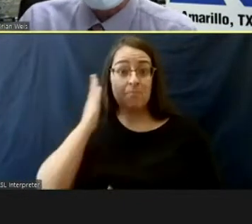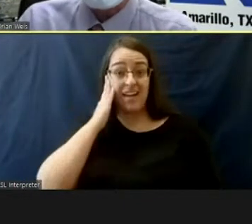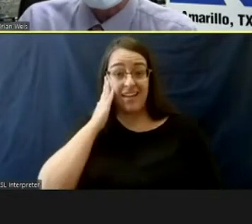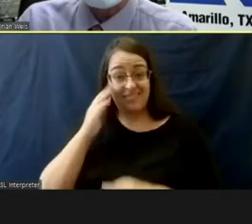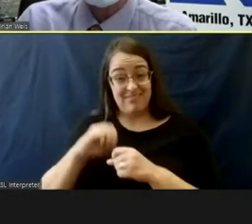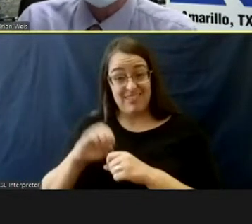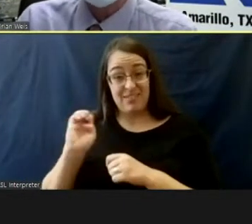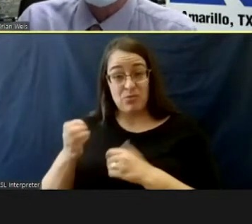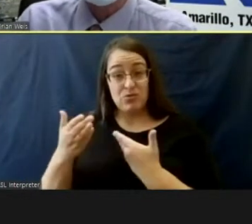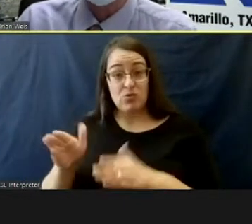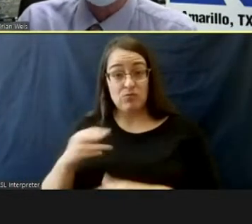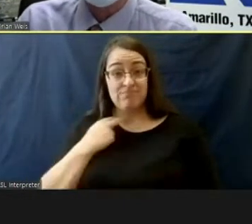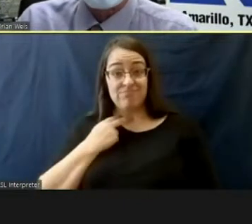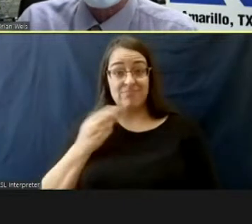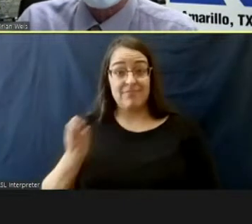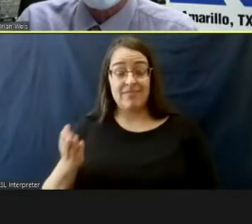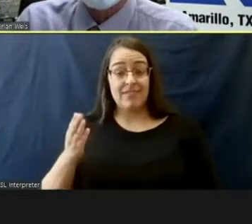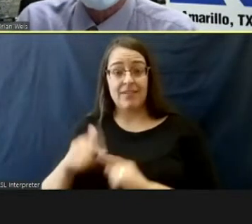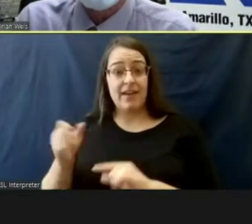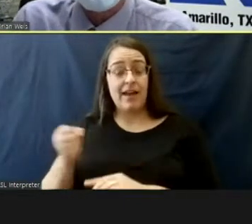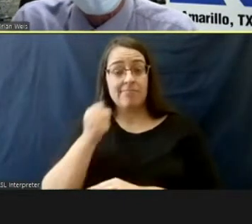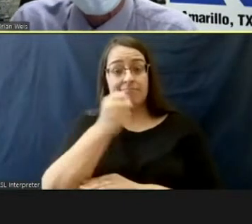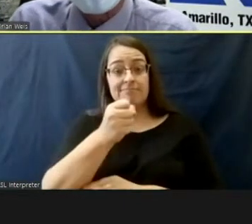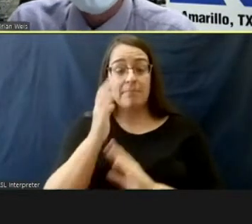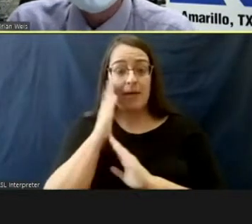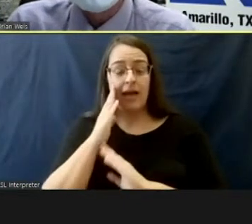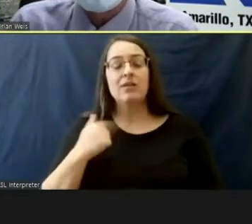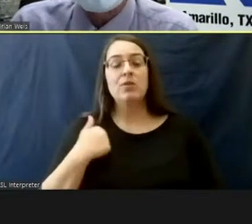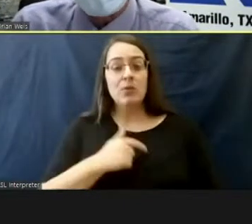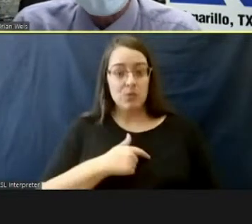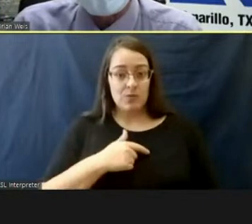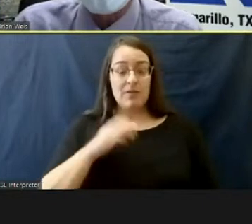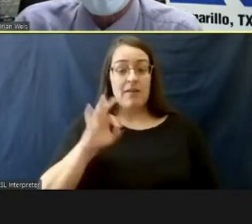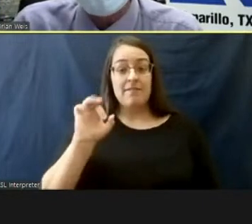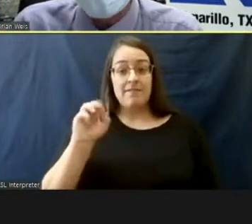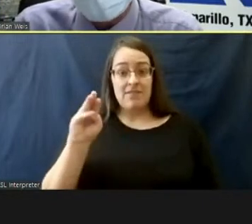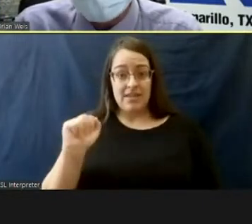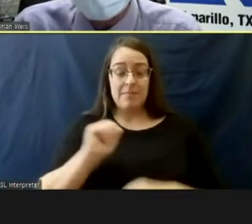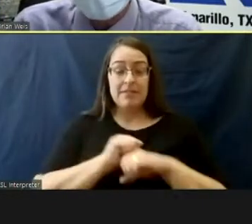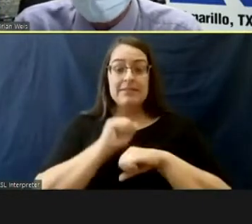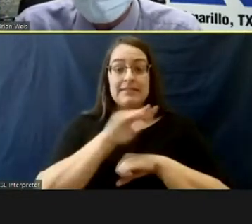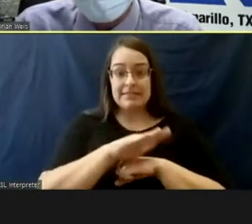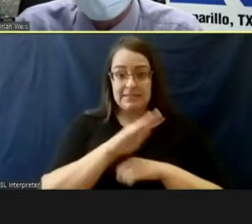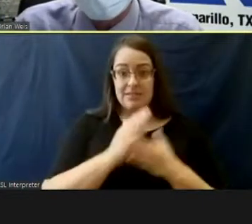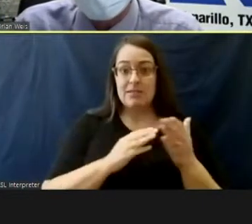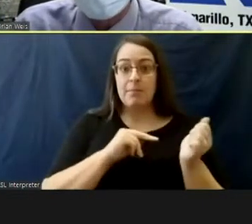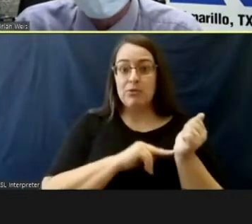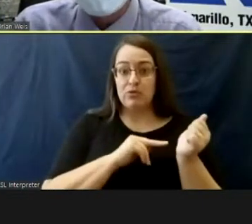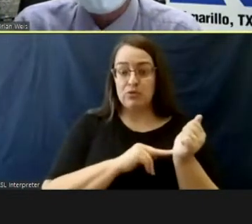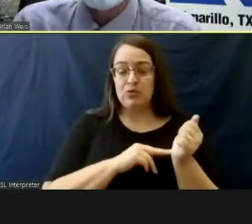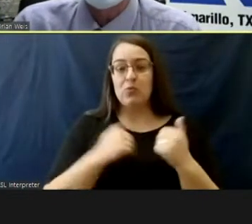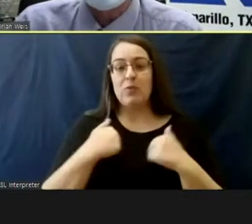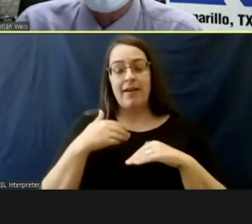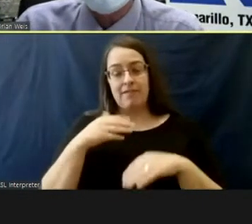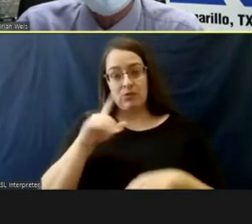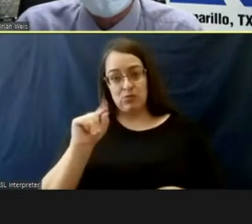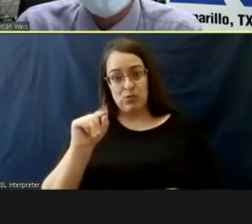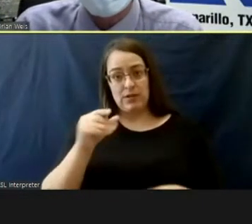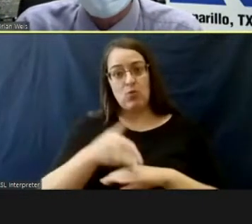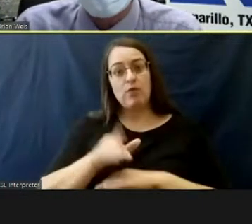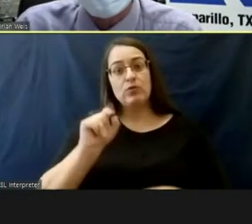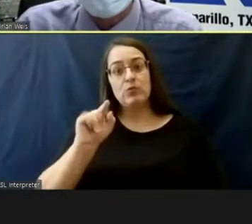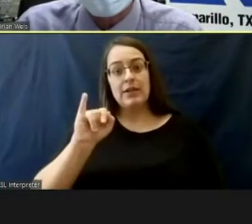has helped us a bit is we have received some traveling nurses through FEMA. Now, we now have over 20 ICU nurses and over